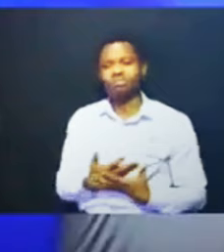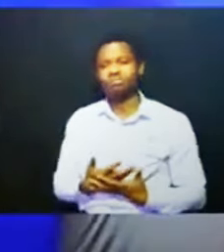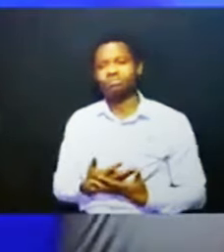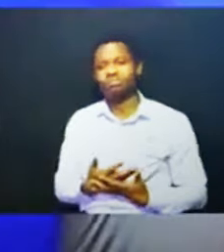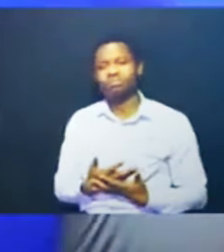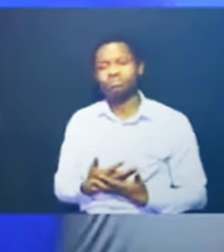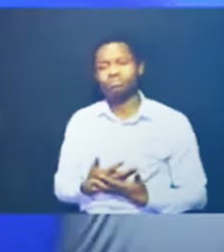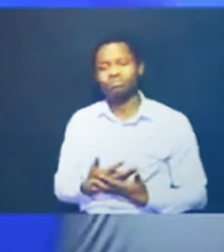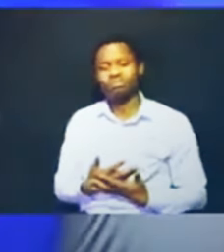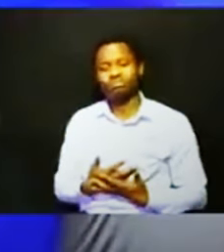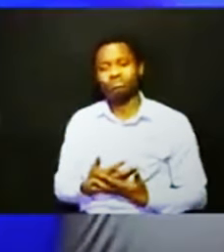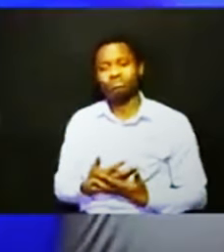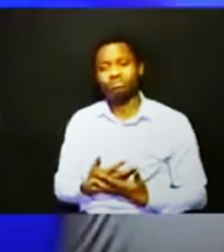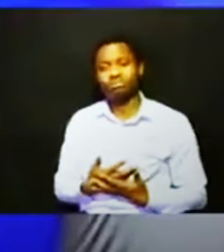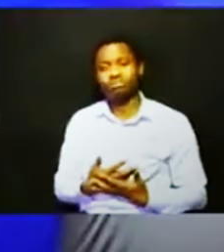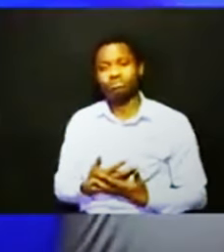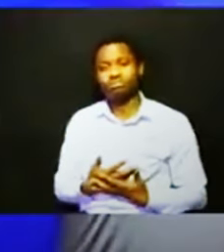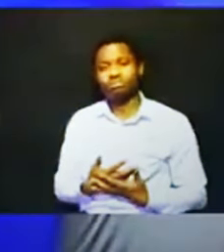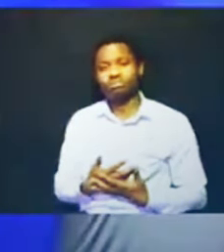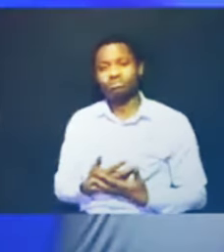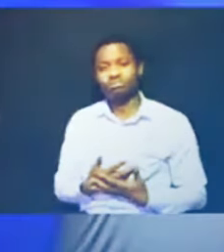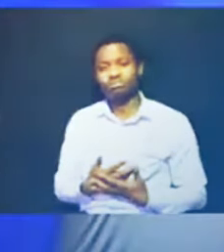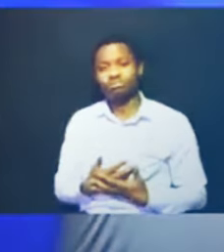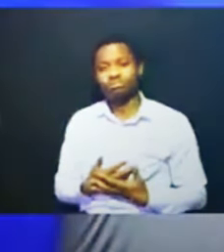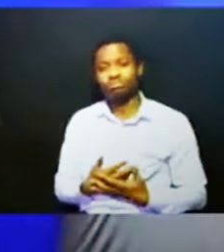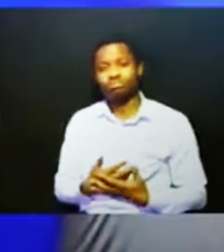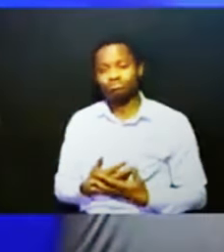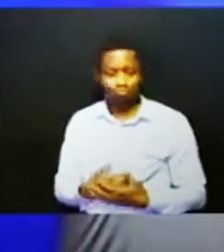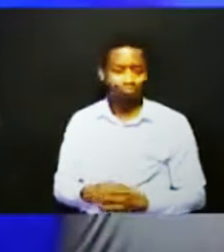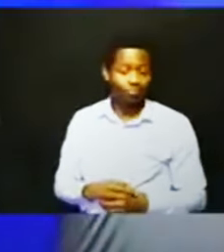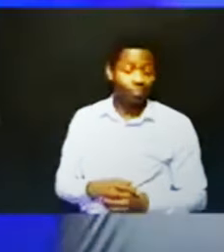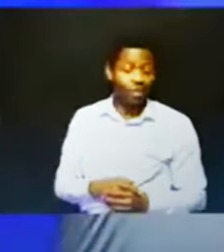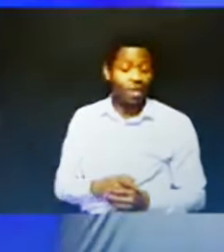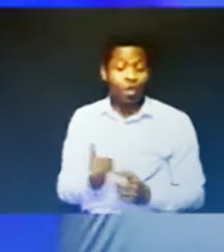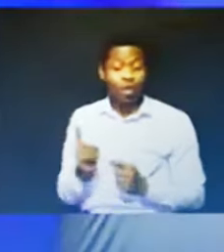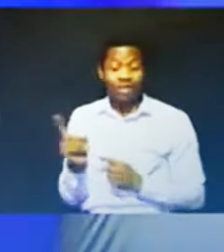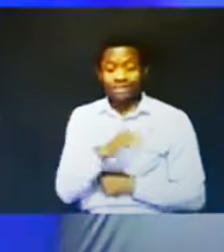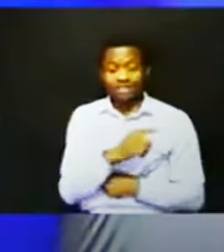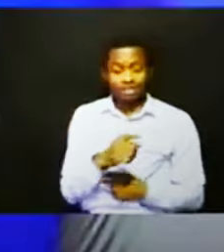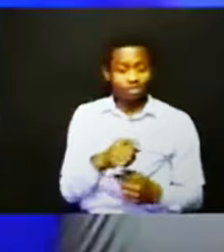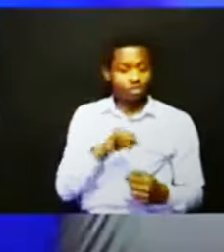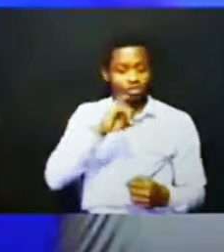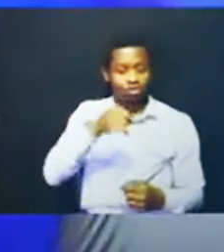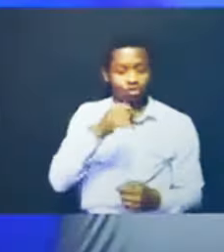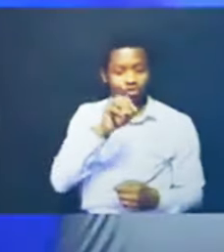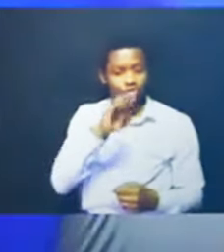Now, one day Job had some questions for God.